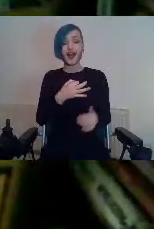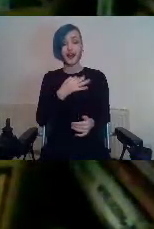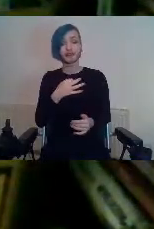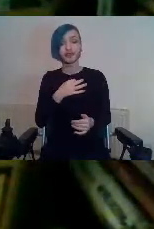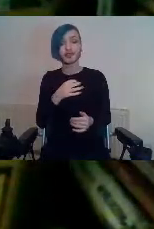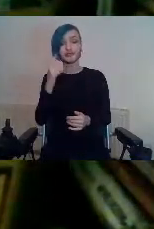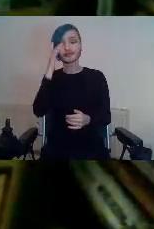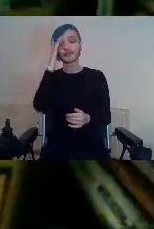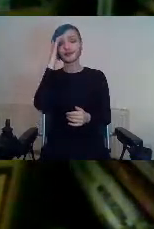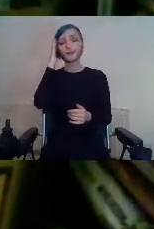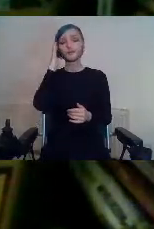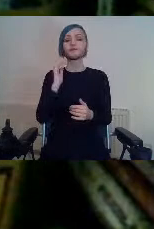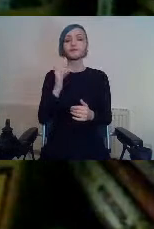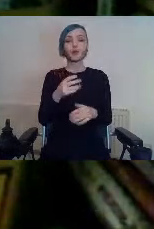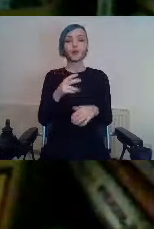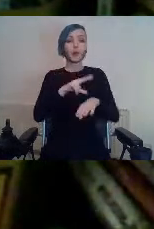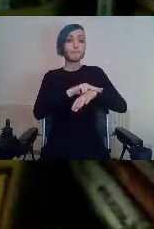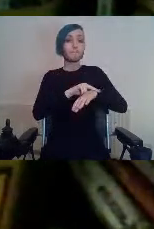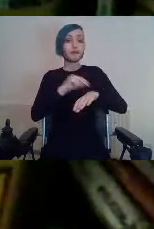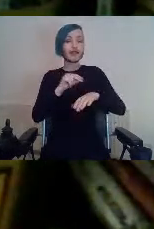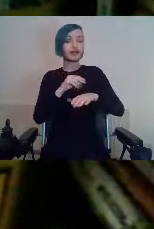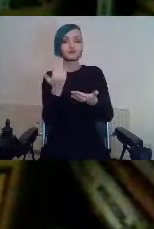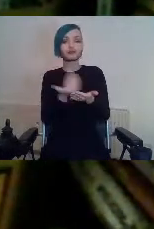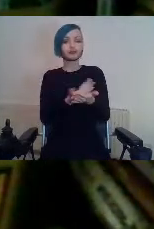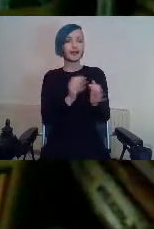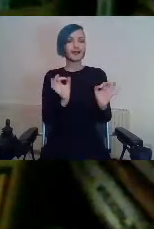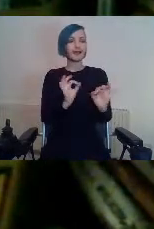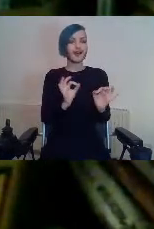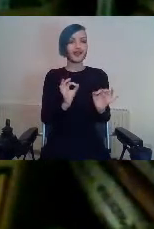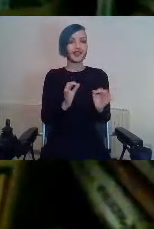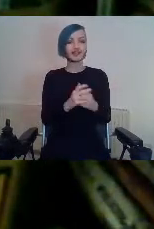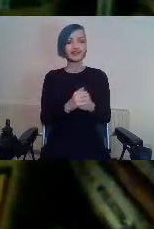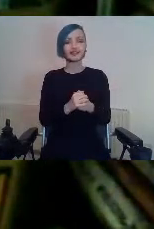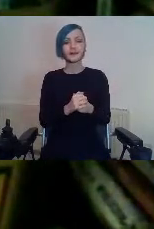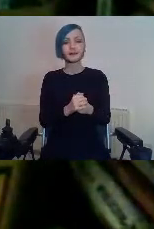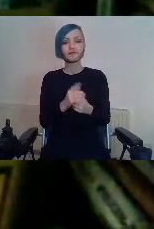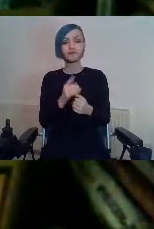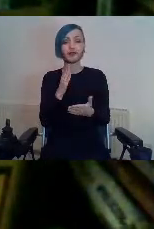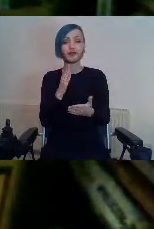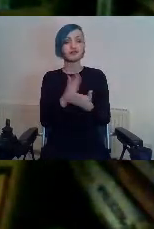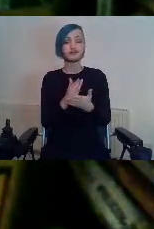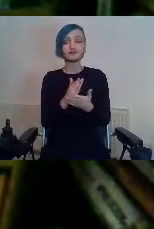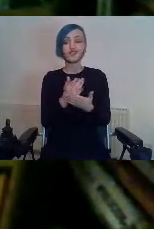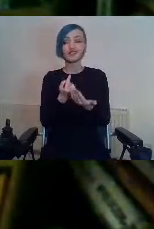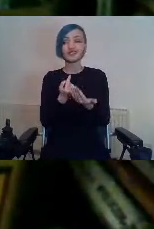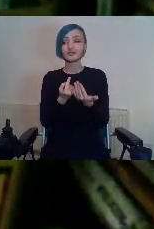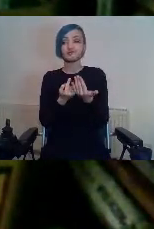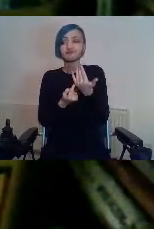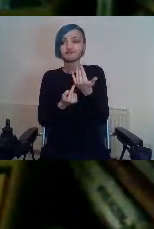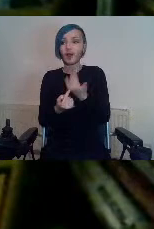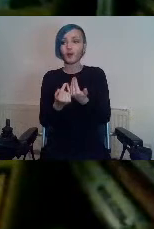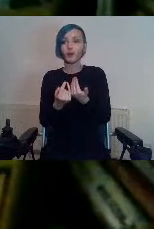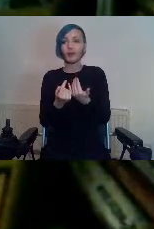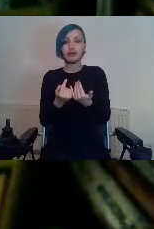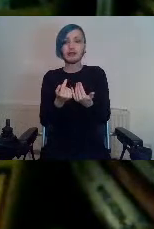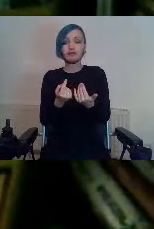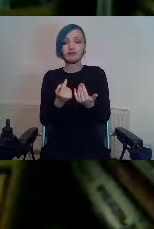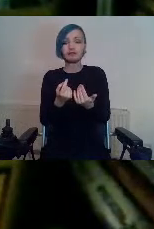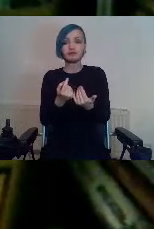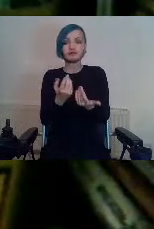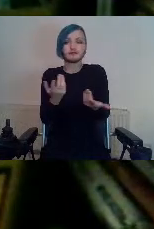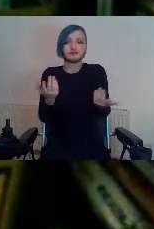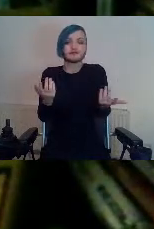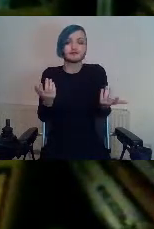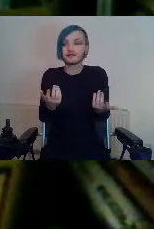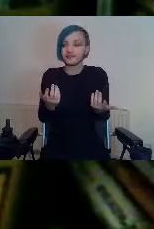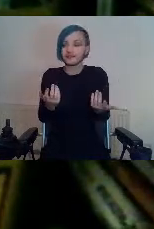protection, that it was just by chance that nobody was seriously hurt during this time. Few weeks afterwards,